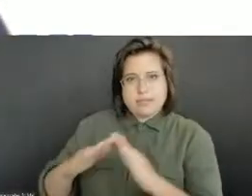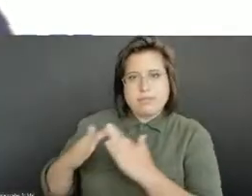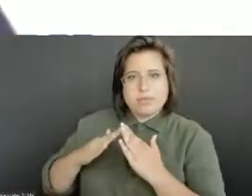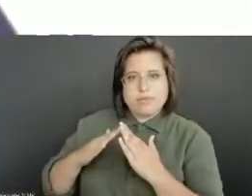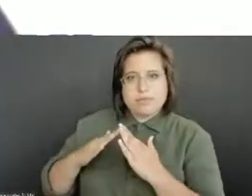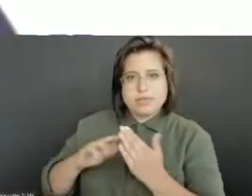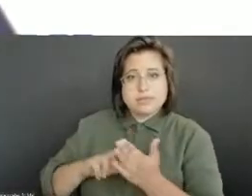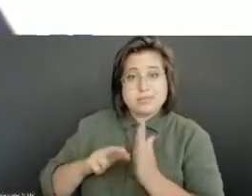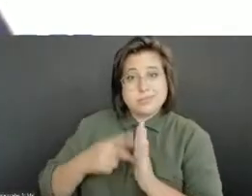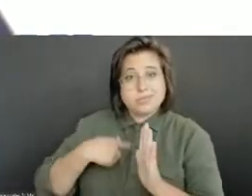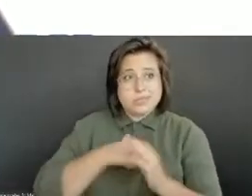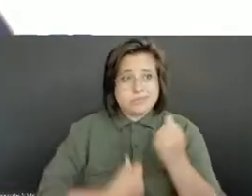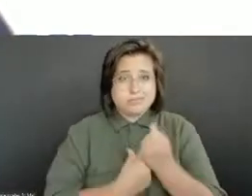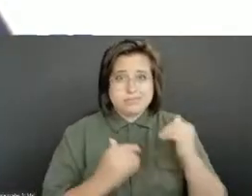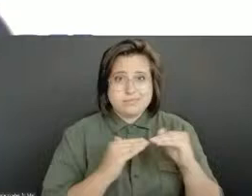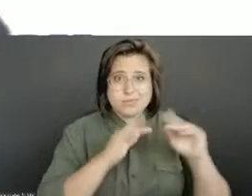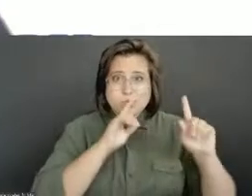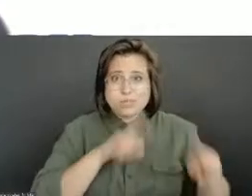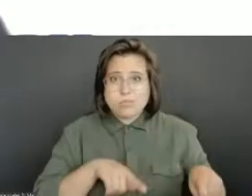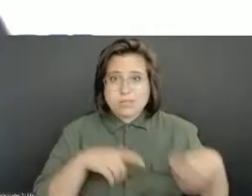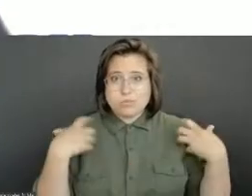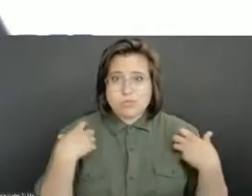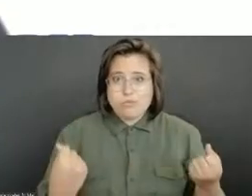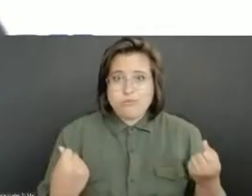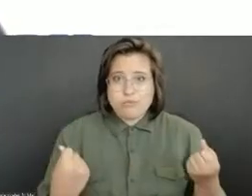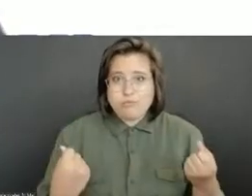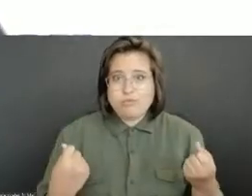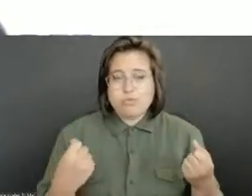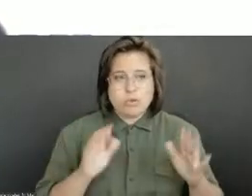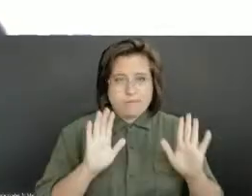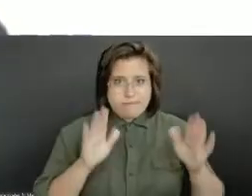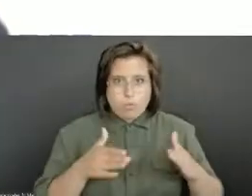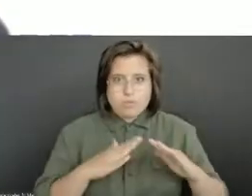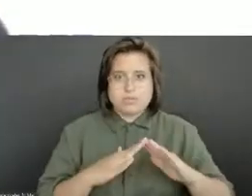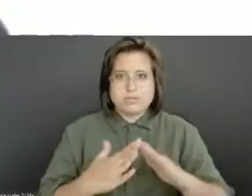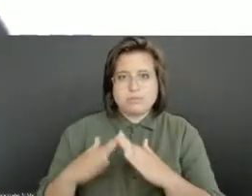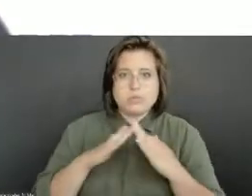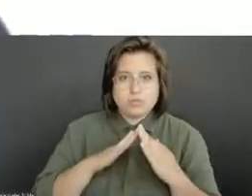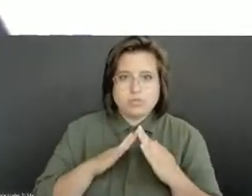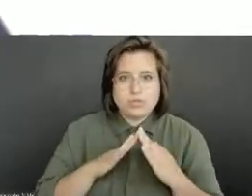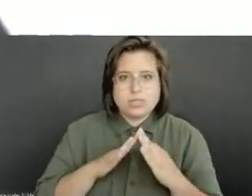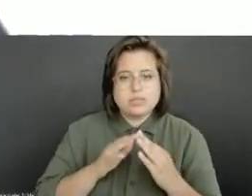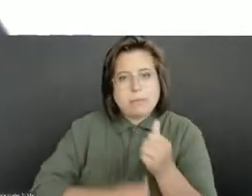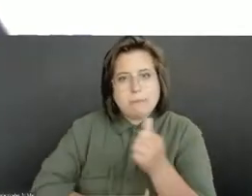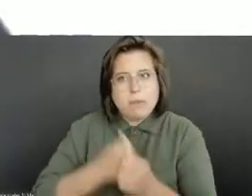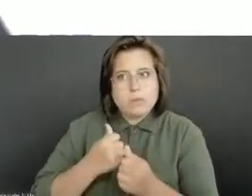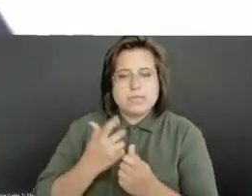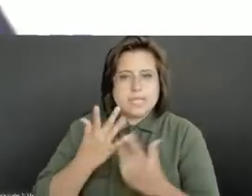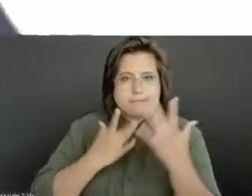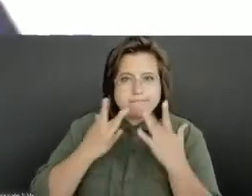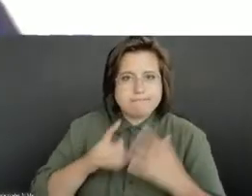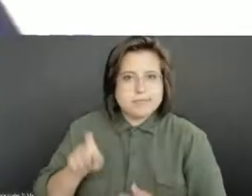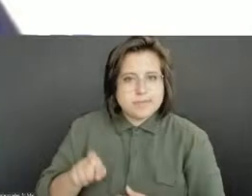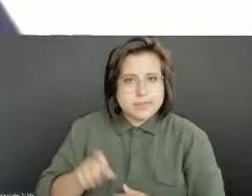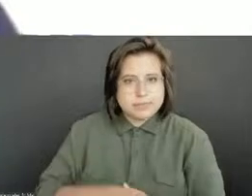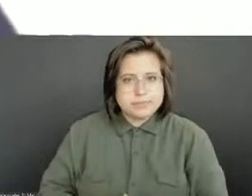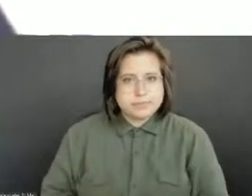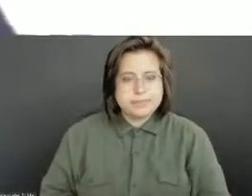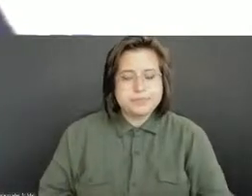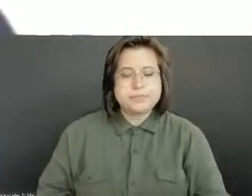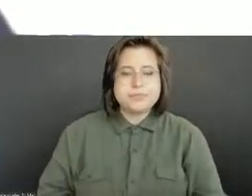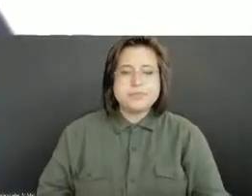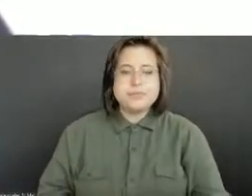response and recovery centered on communities most in need. Such